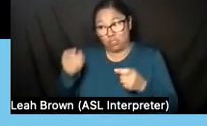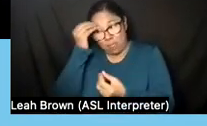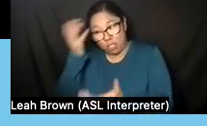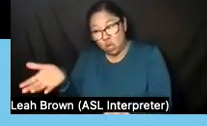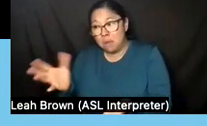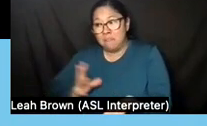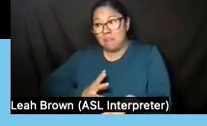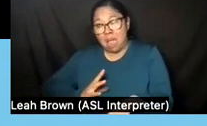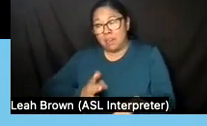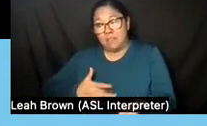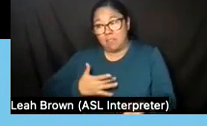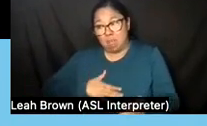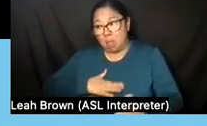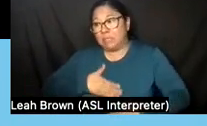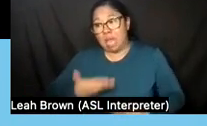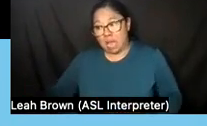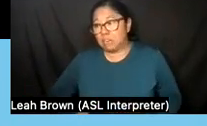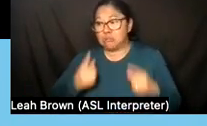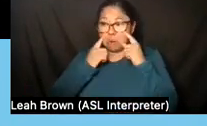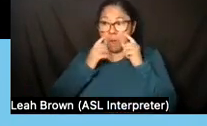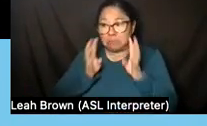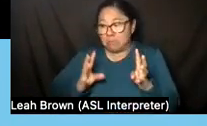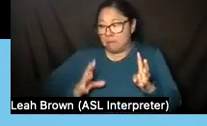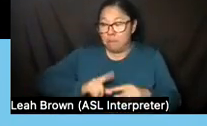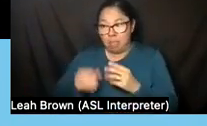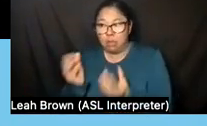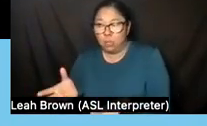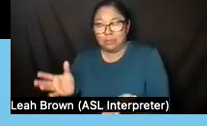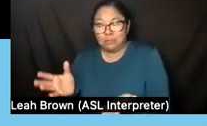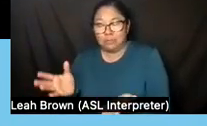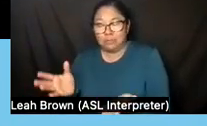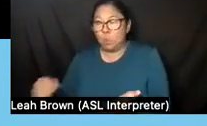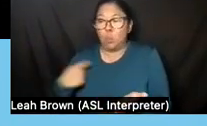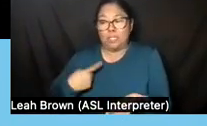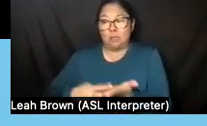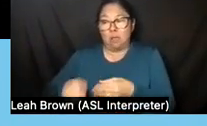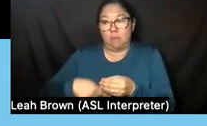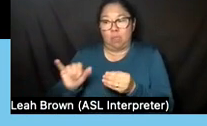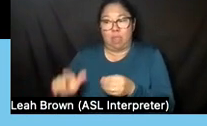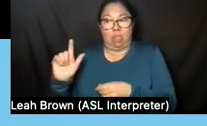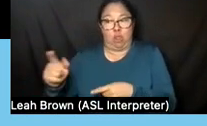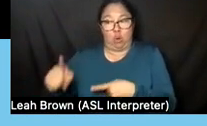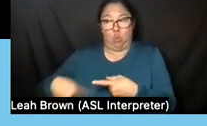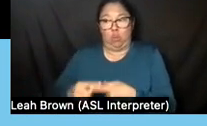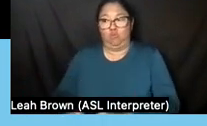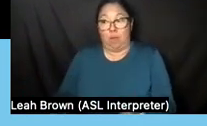cry, it's okay to be upset, and letting them know like this is something we can talk about later when you're ready.